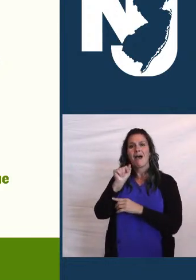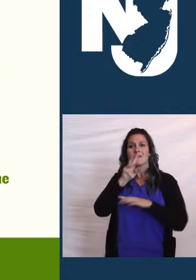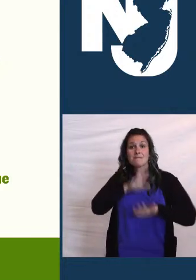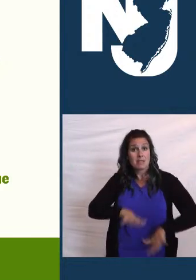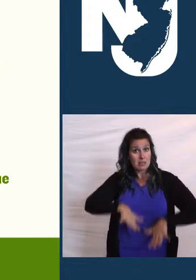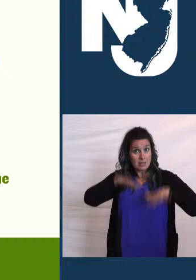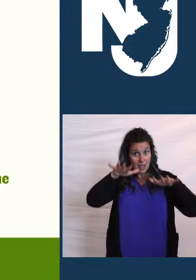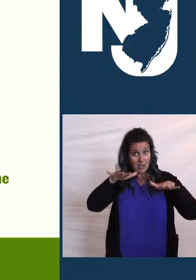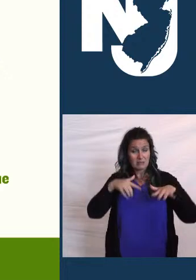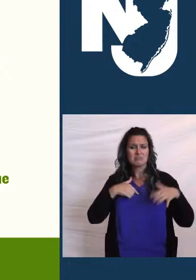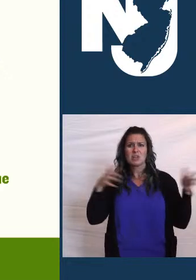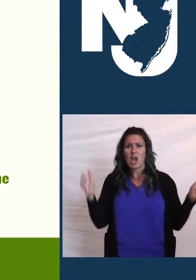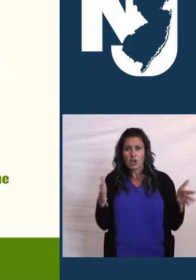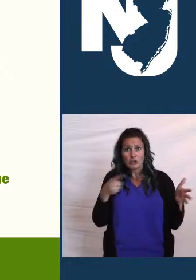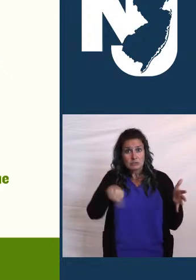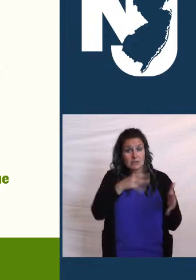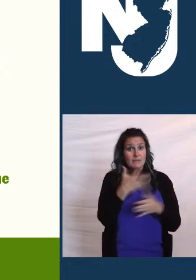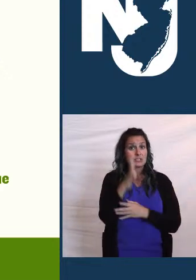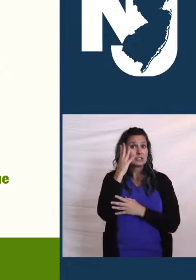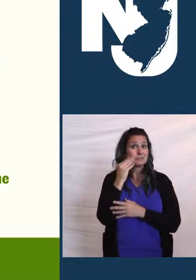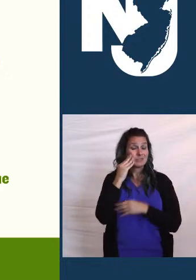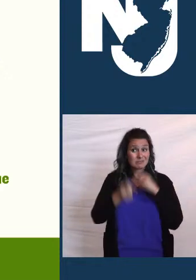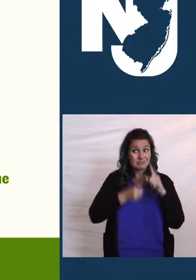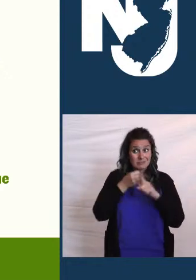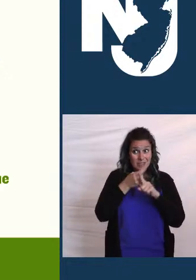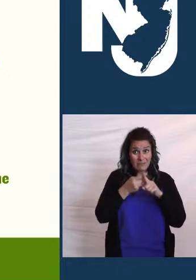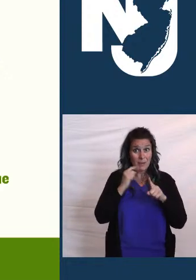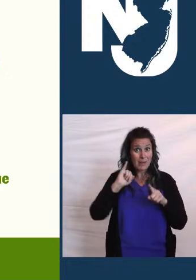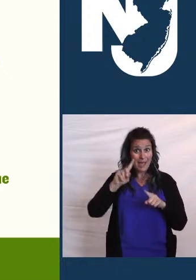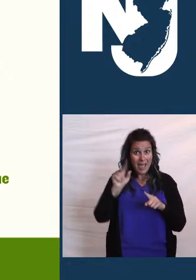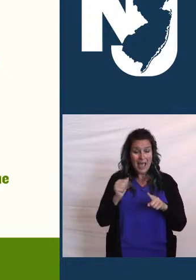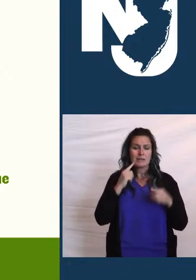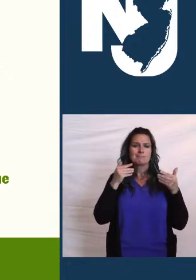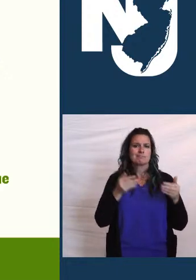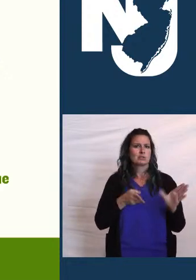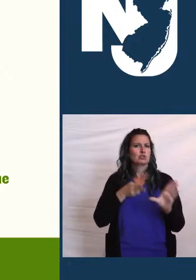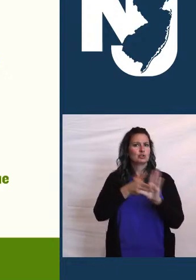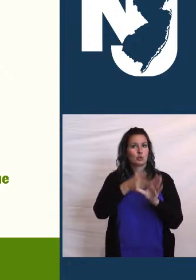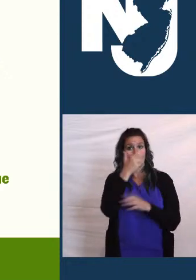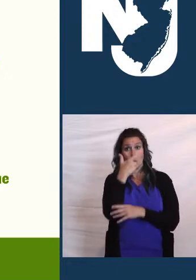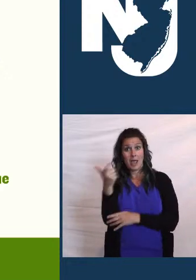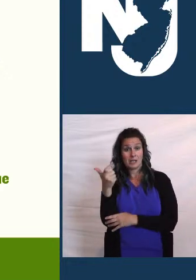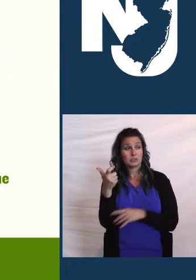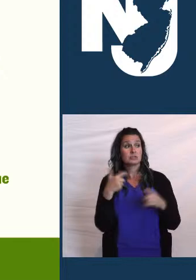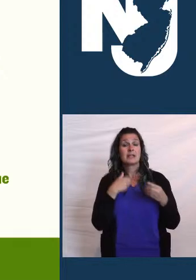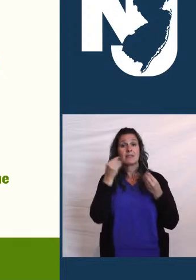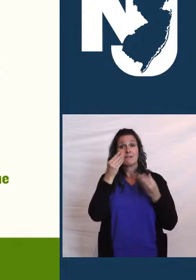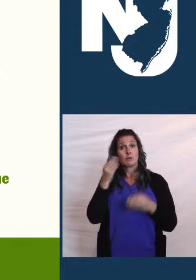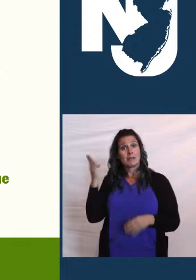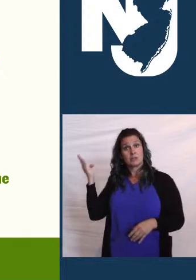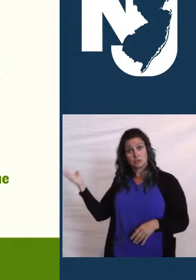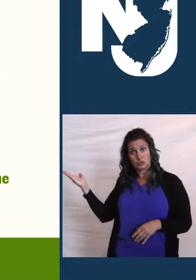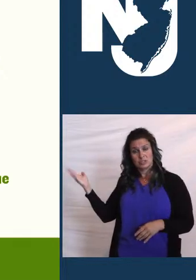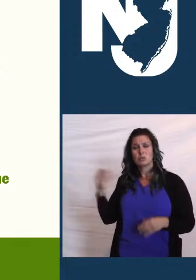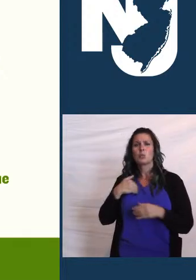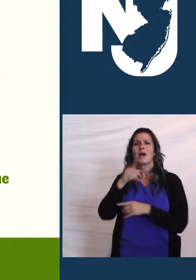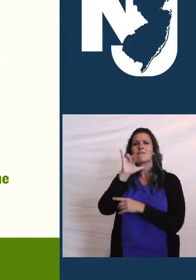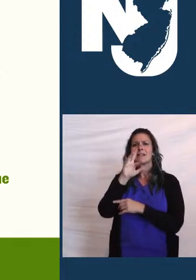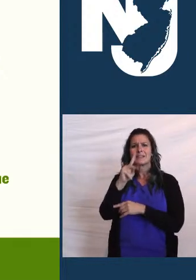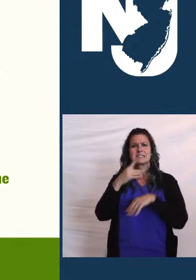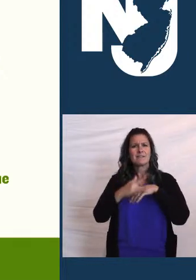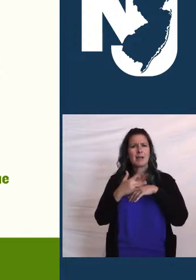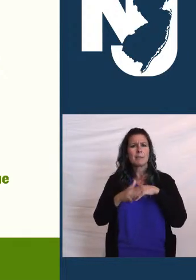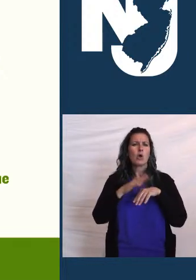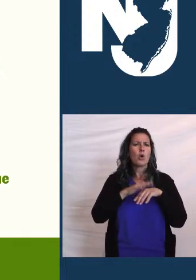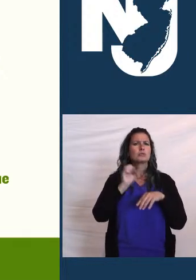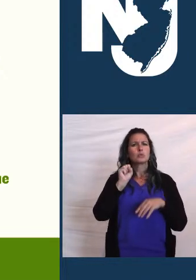encourage everyone who has been impacted to join. Again, there's the information on screen, and we'll have links to register on all of our social media